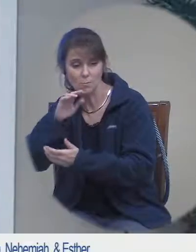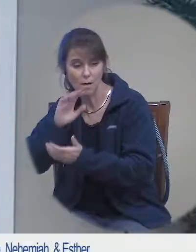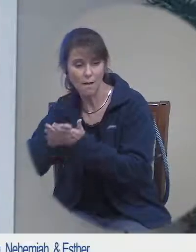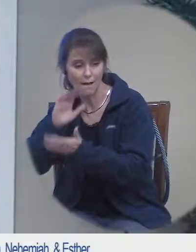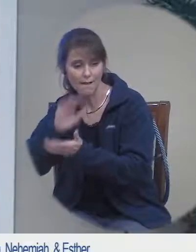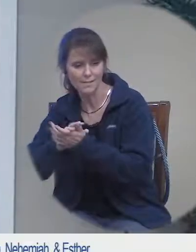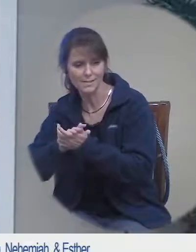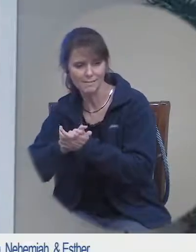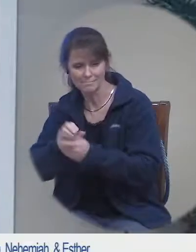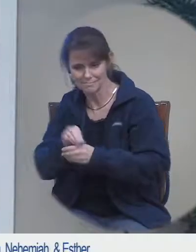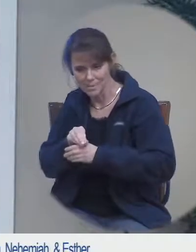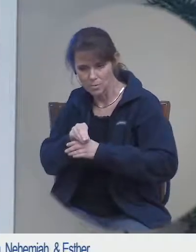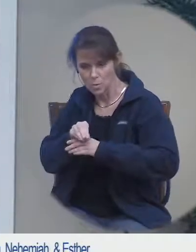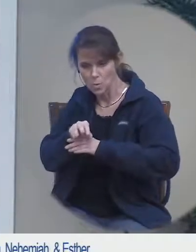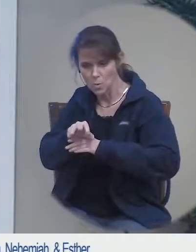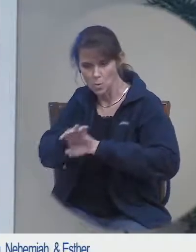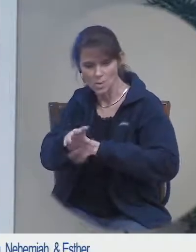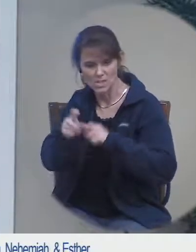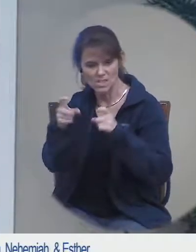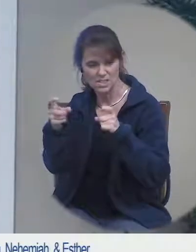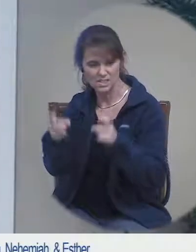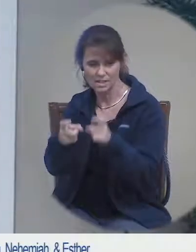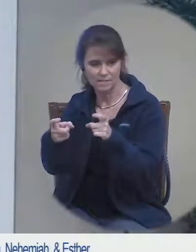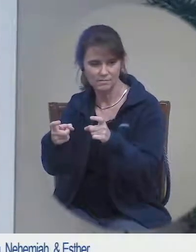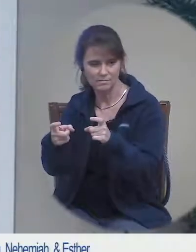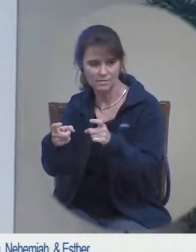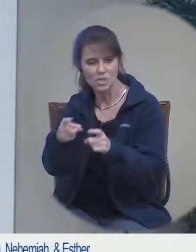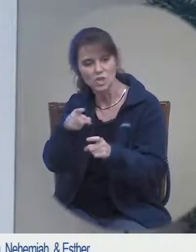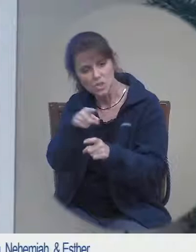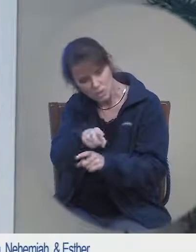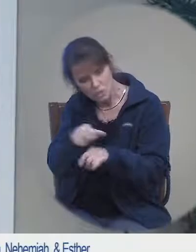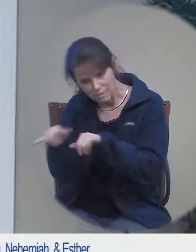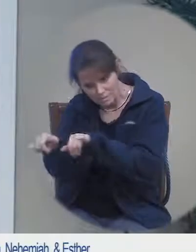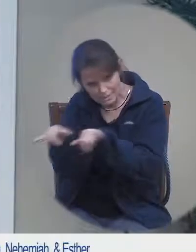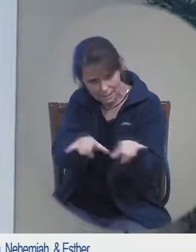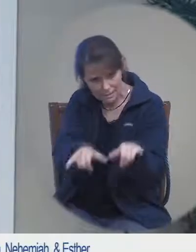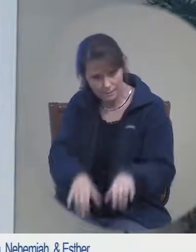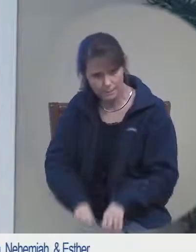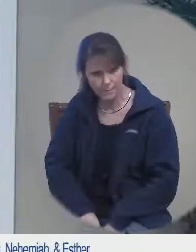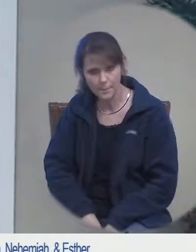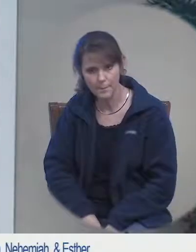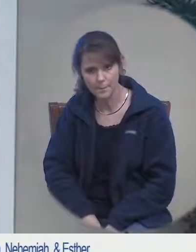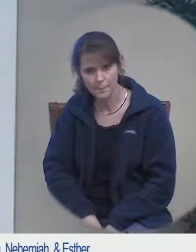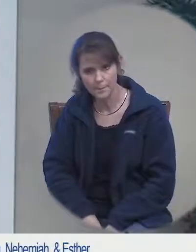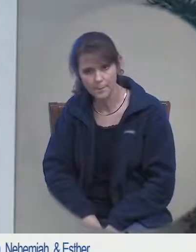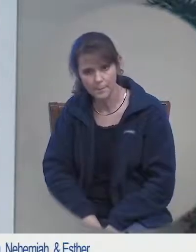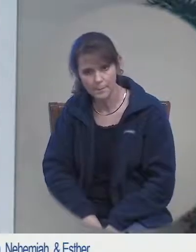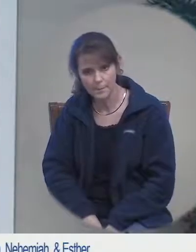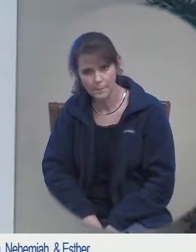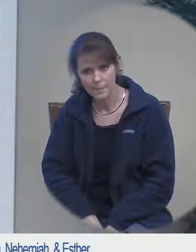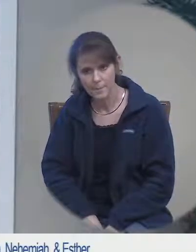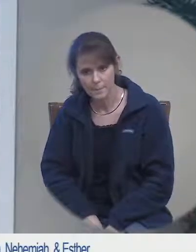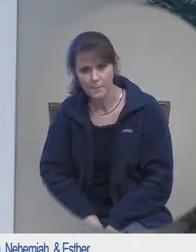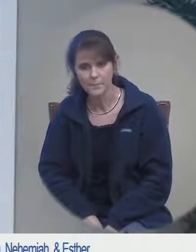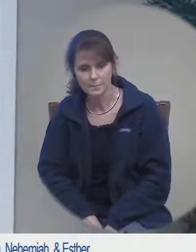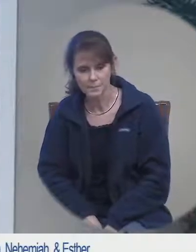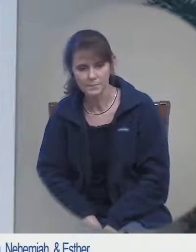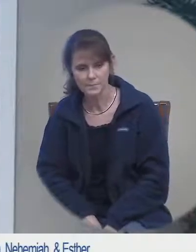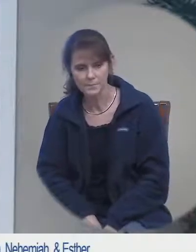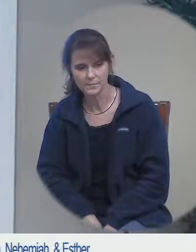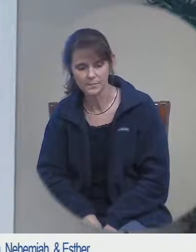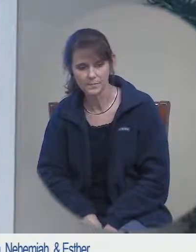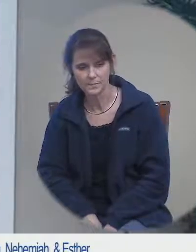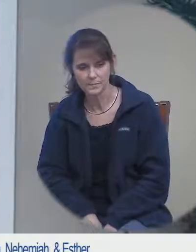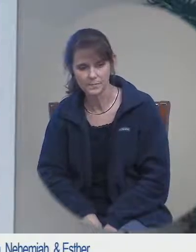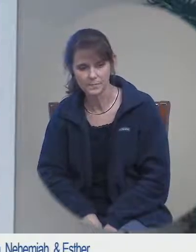And he says, here I hear that you're committing this great evil. And so what he responds to,